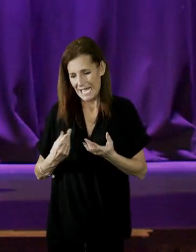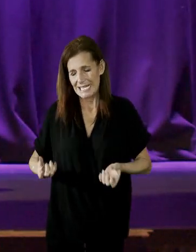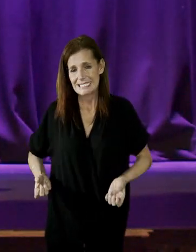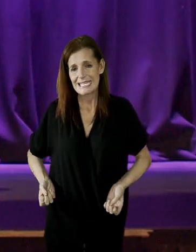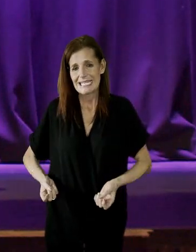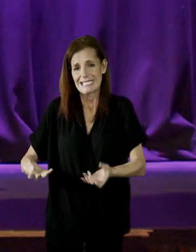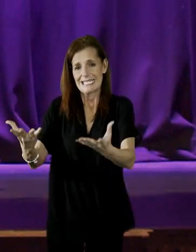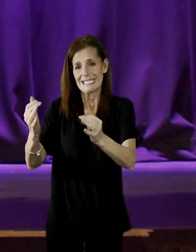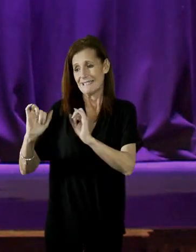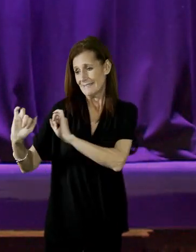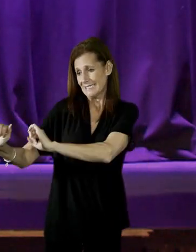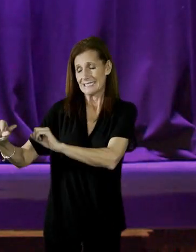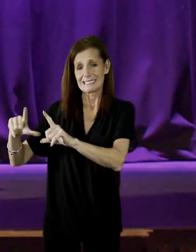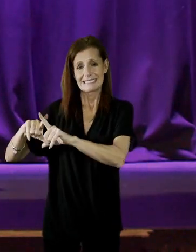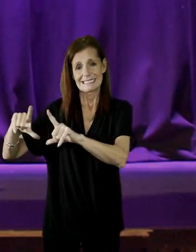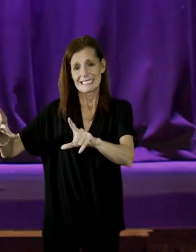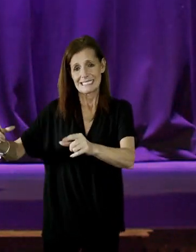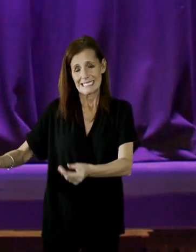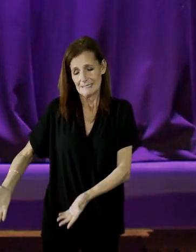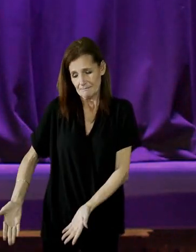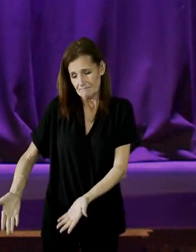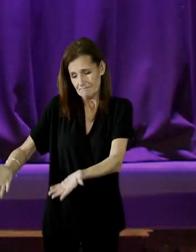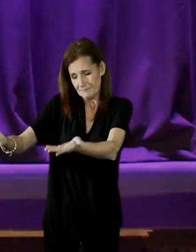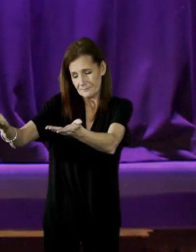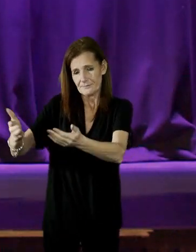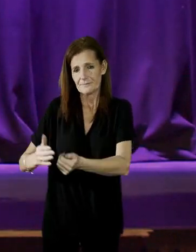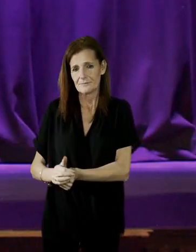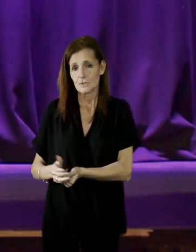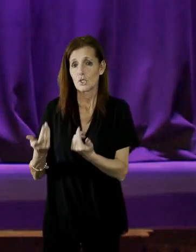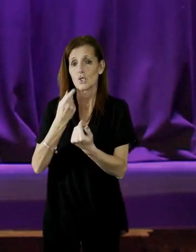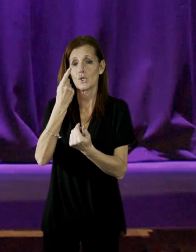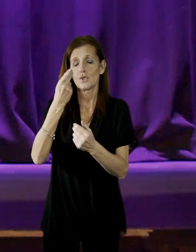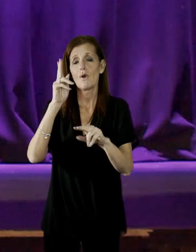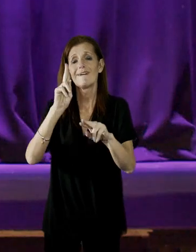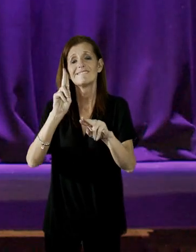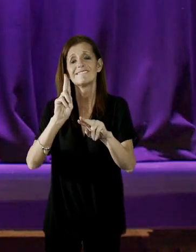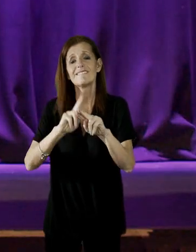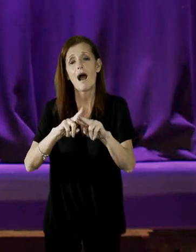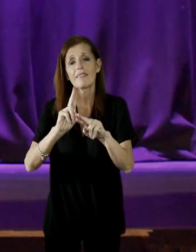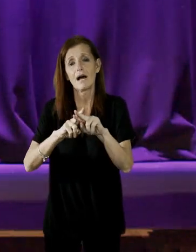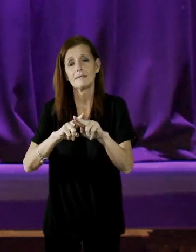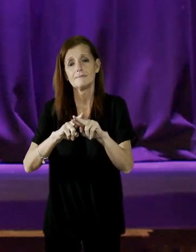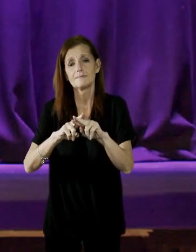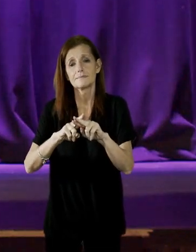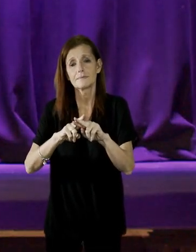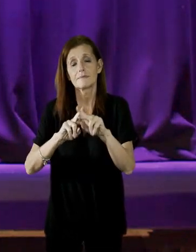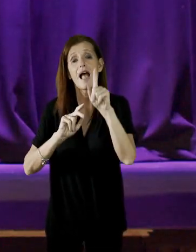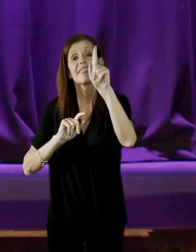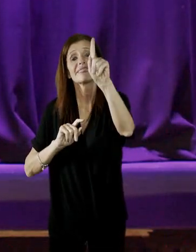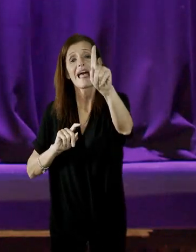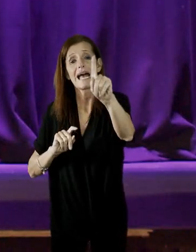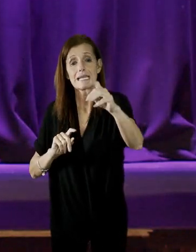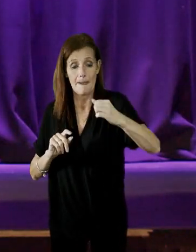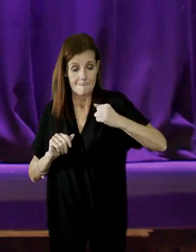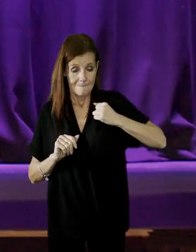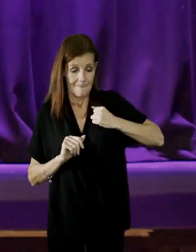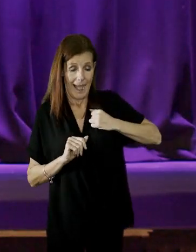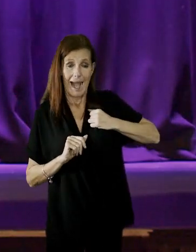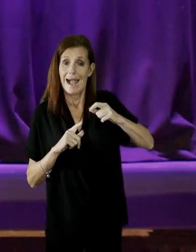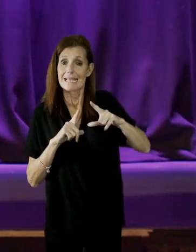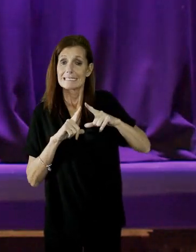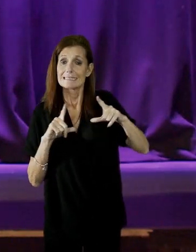ticket to my dad. He then took my ticket and